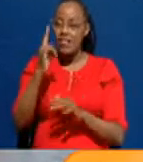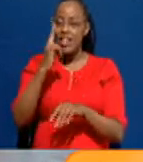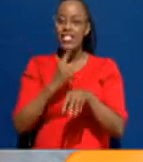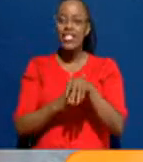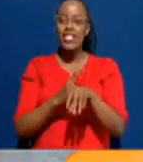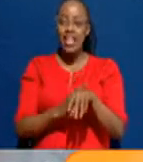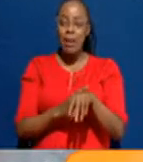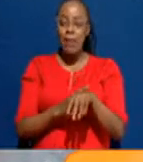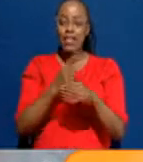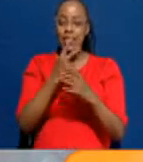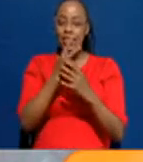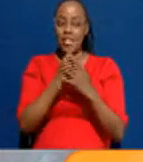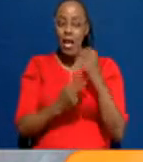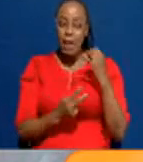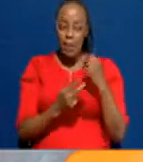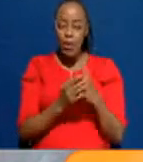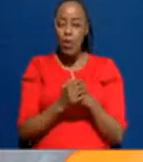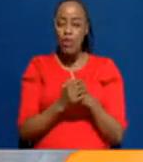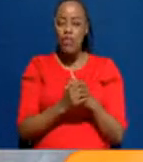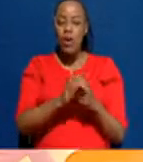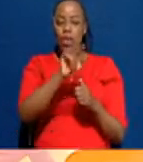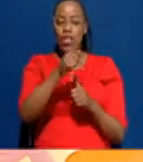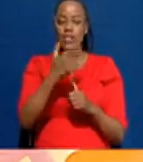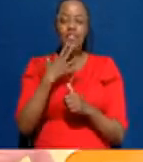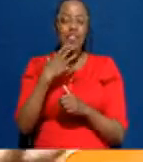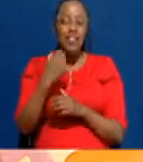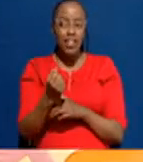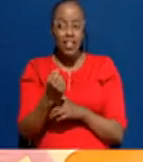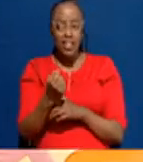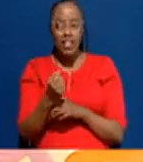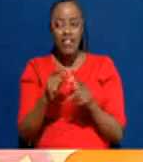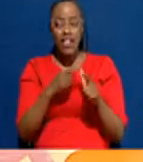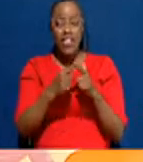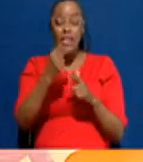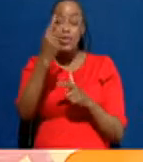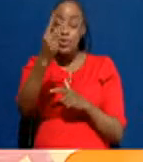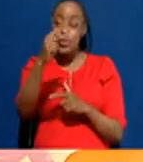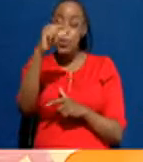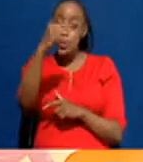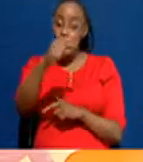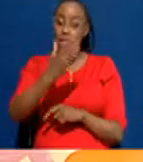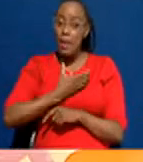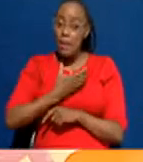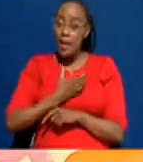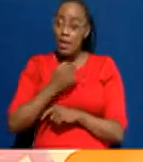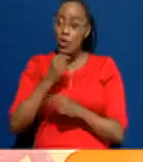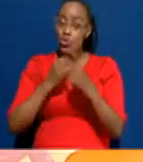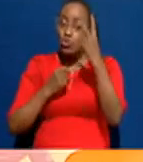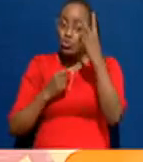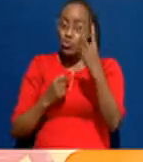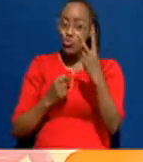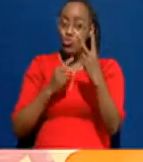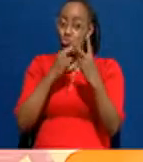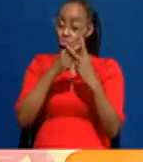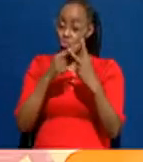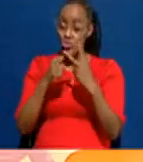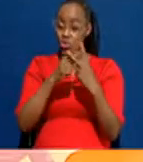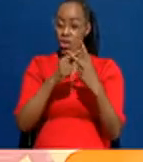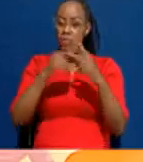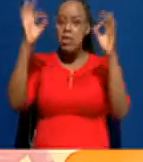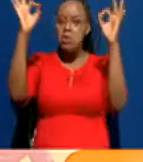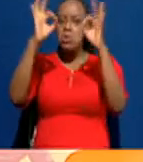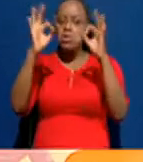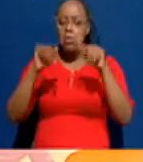time doubling 5 and 15, getting 2 gold medals, and I was like, 2? I was